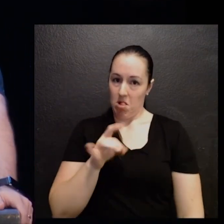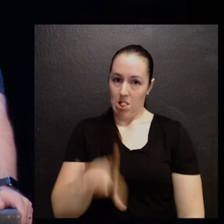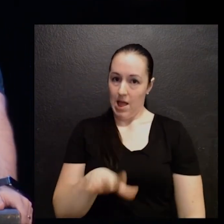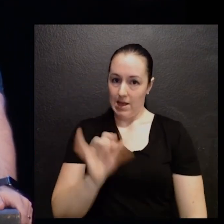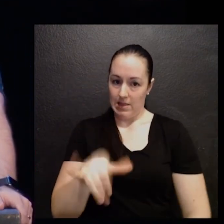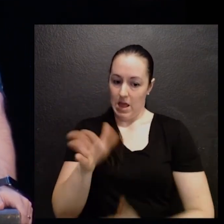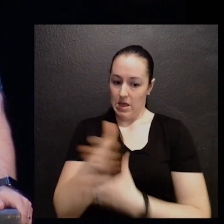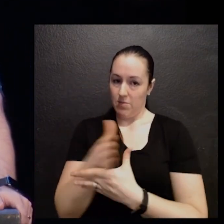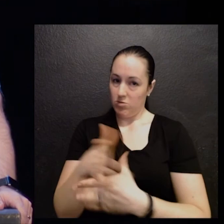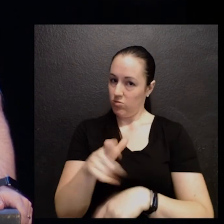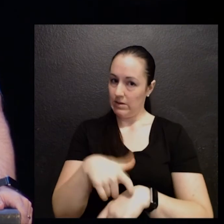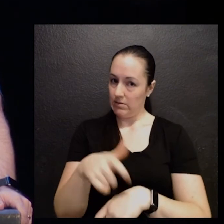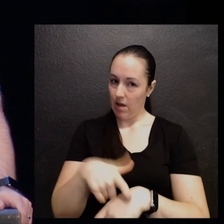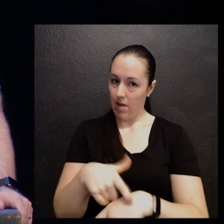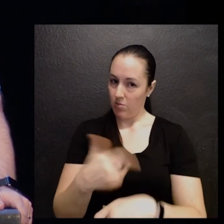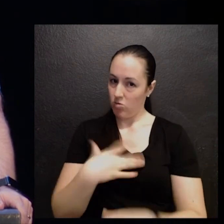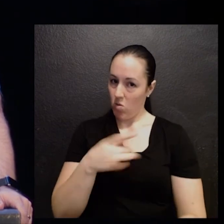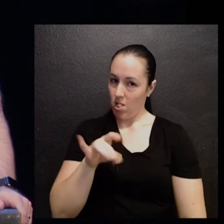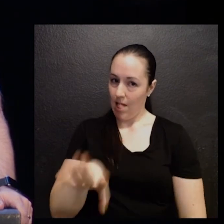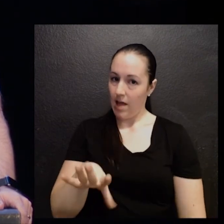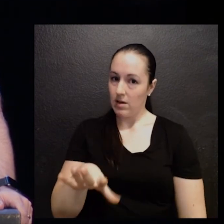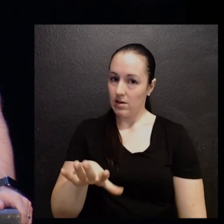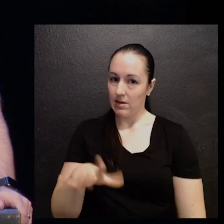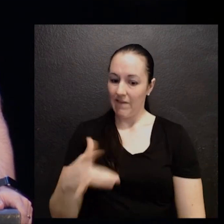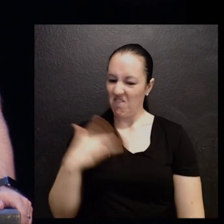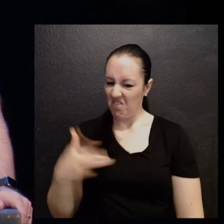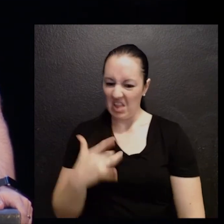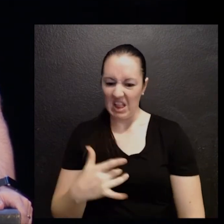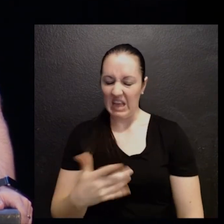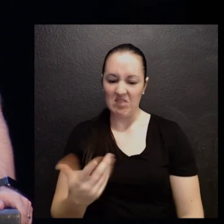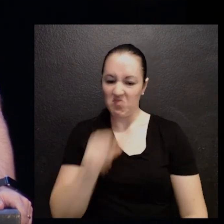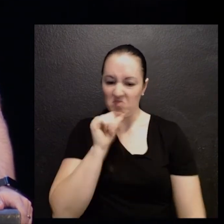in-between. I don't like uncertainty.